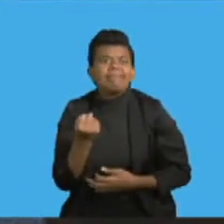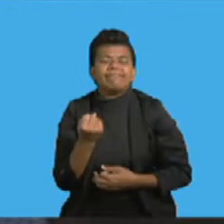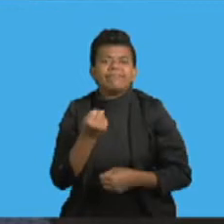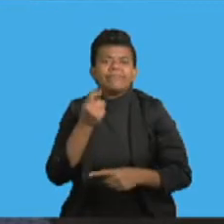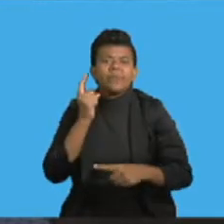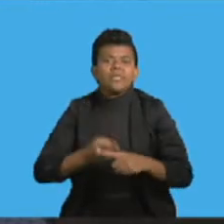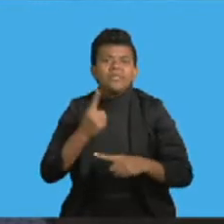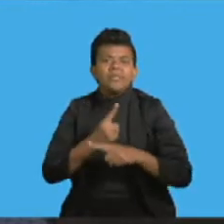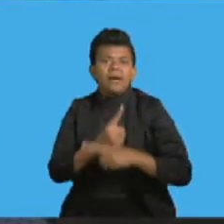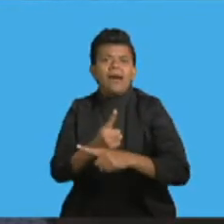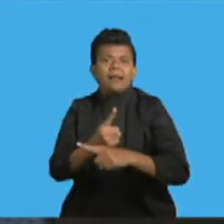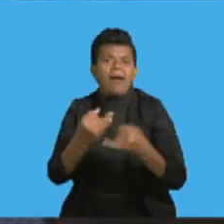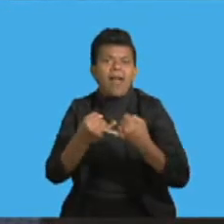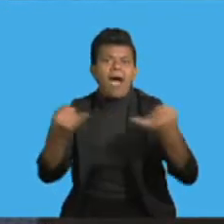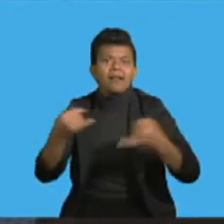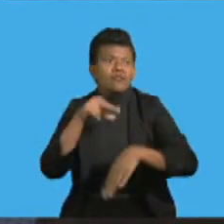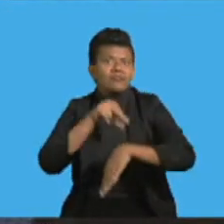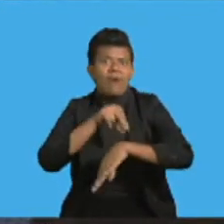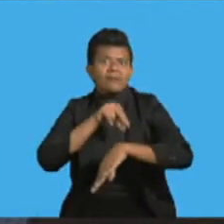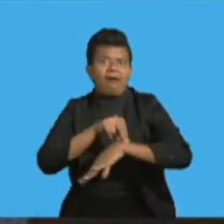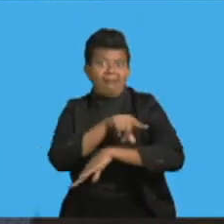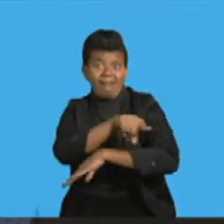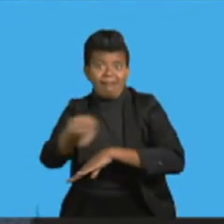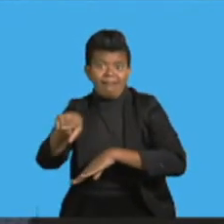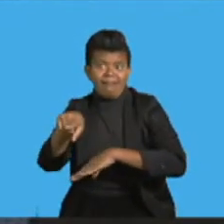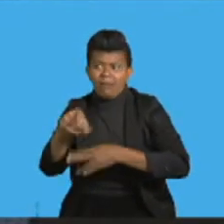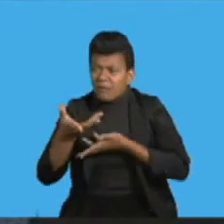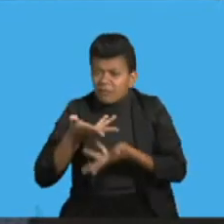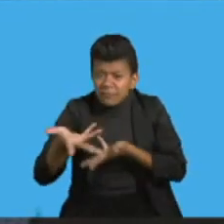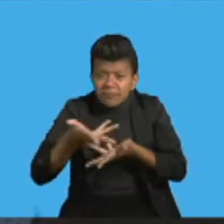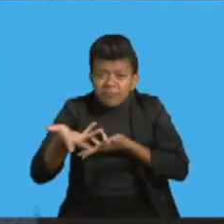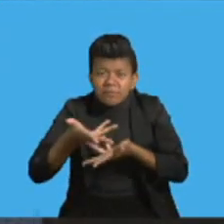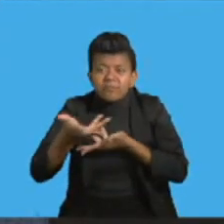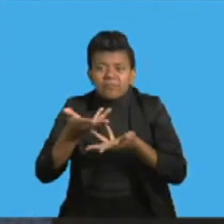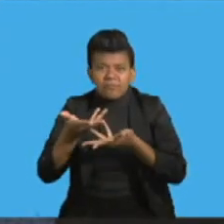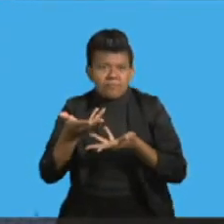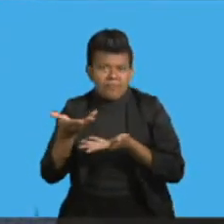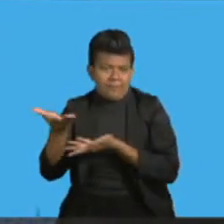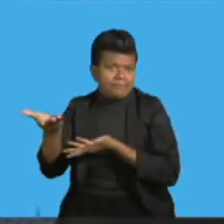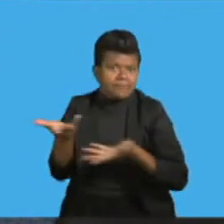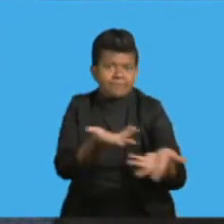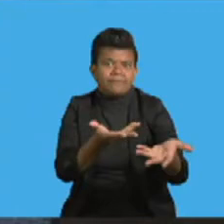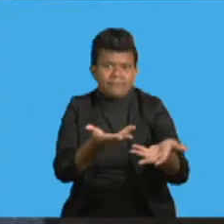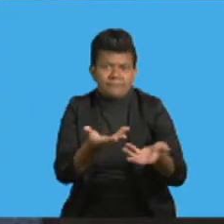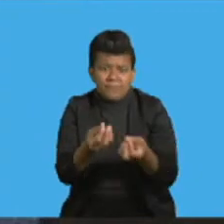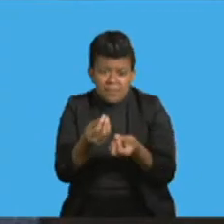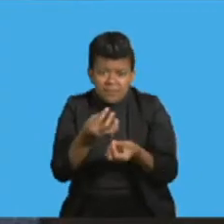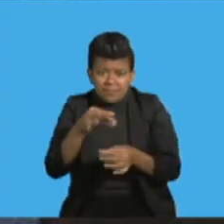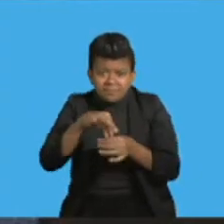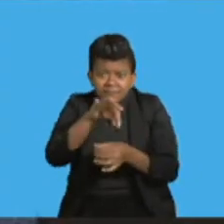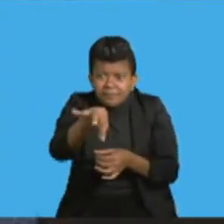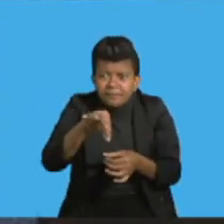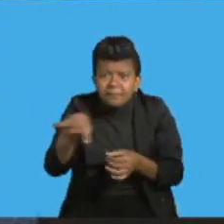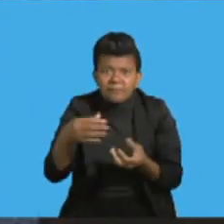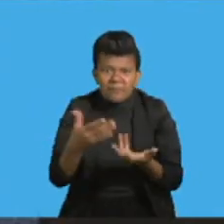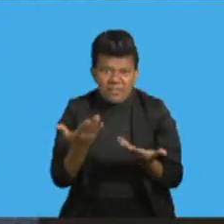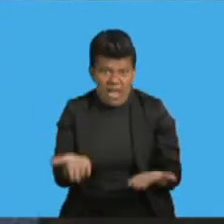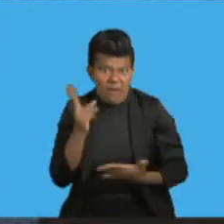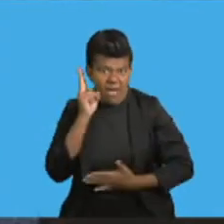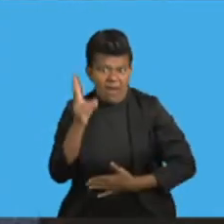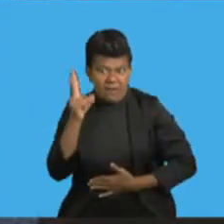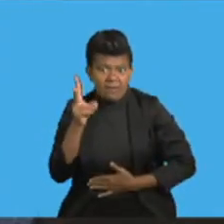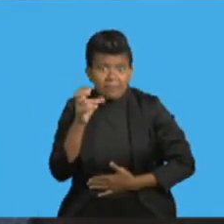and our front coalface staff know of, but we actually reissued again so that they can be able